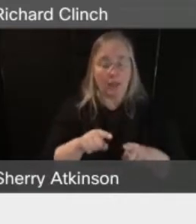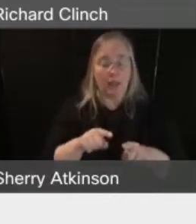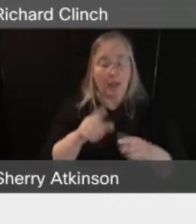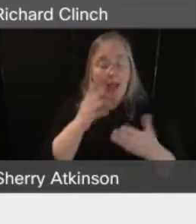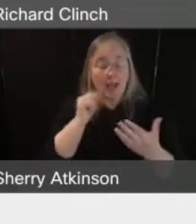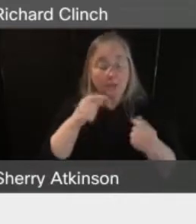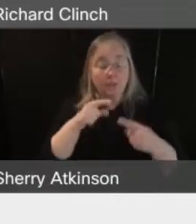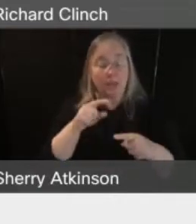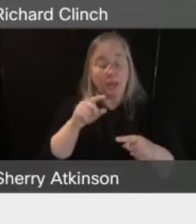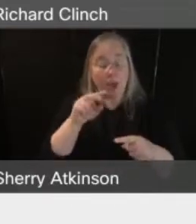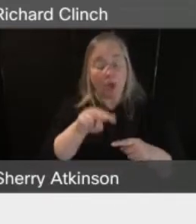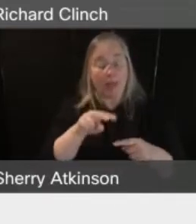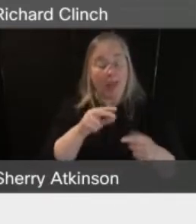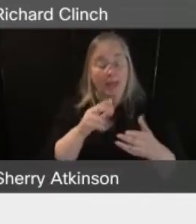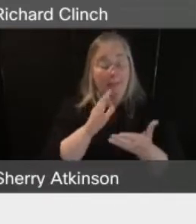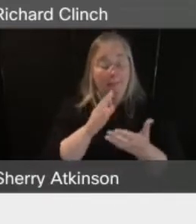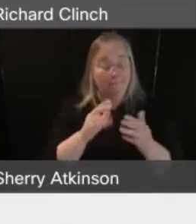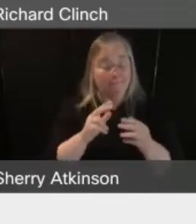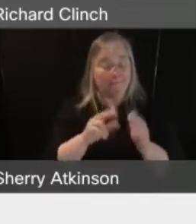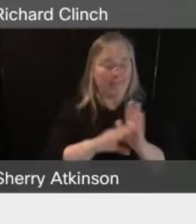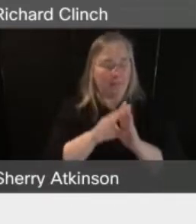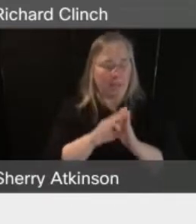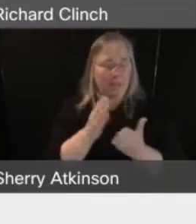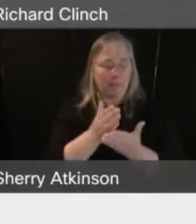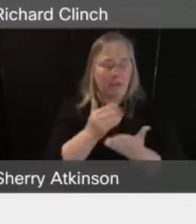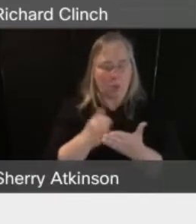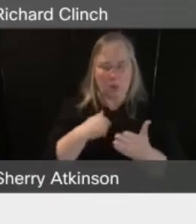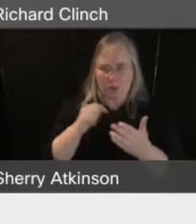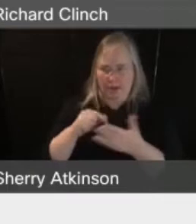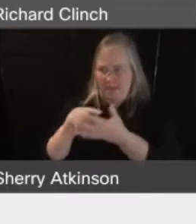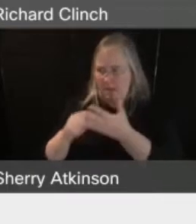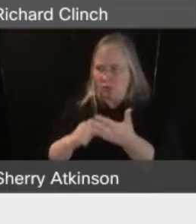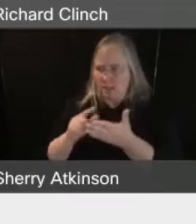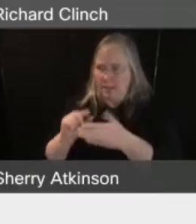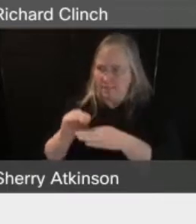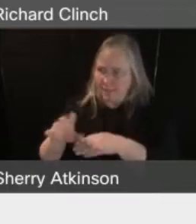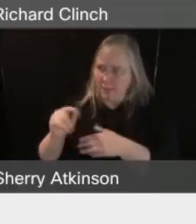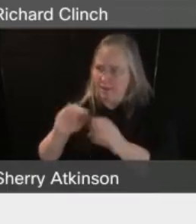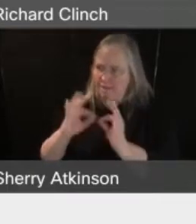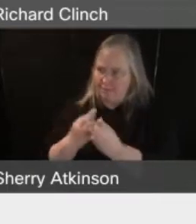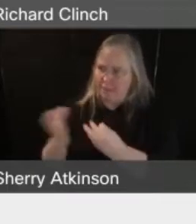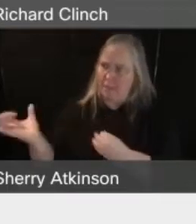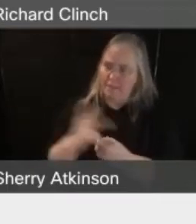at factors that may influence certain families coming back. We looked at the data